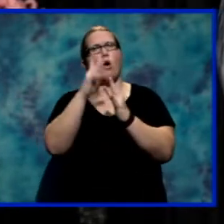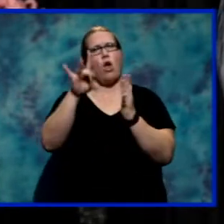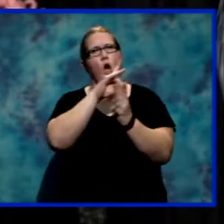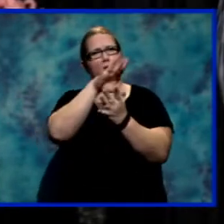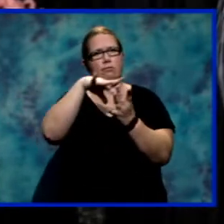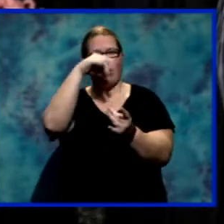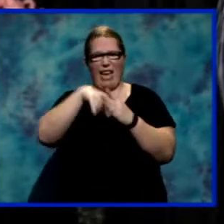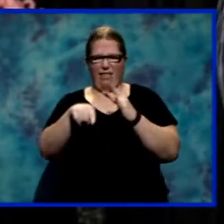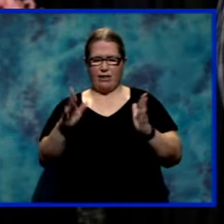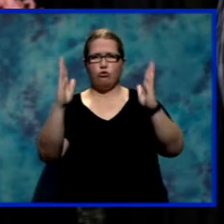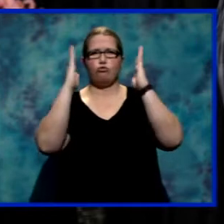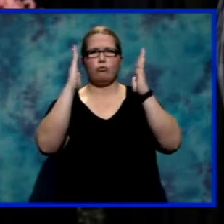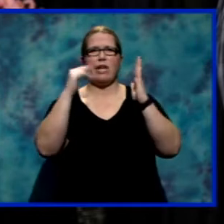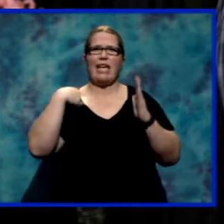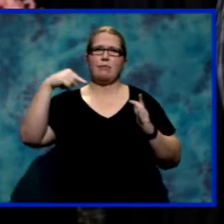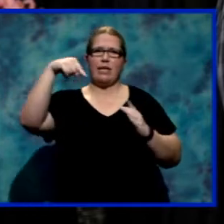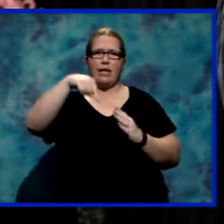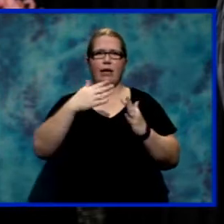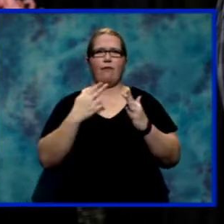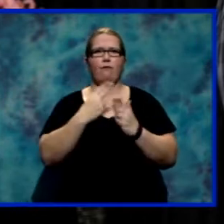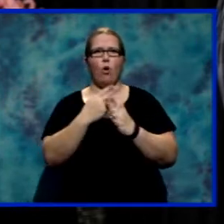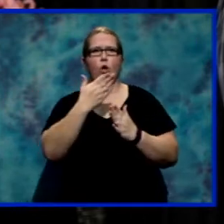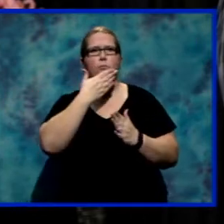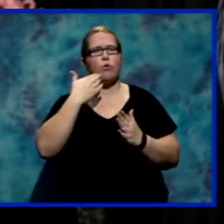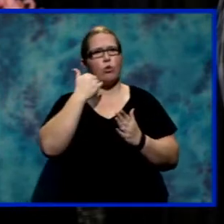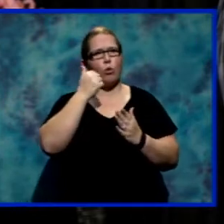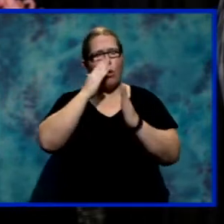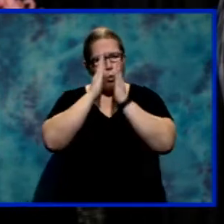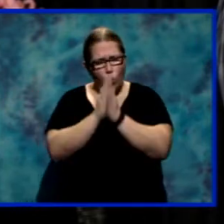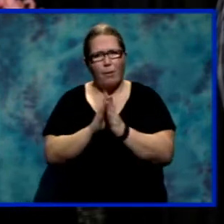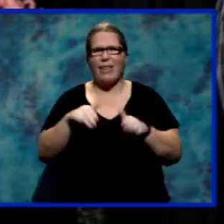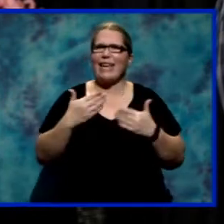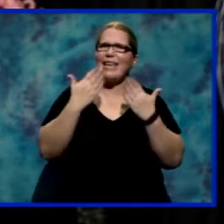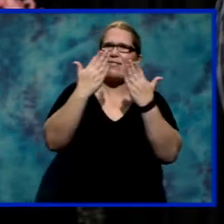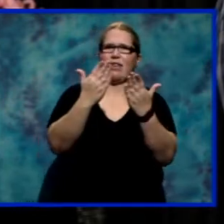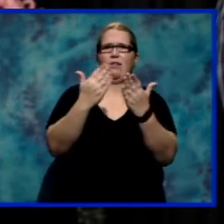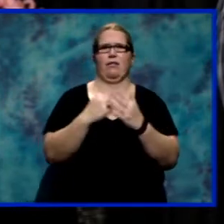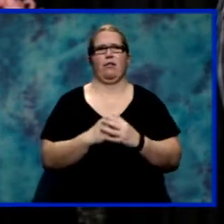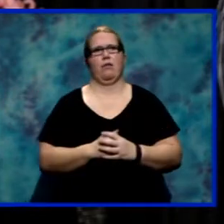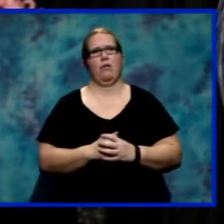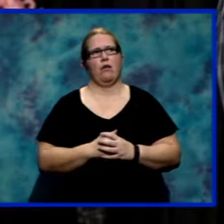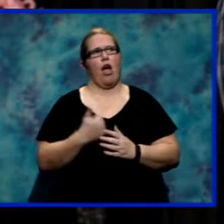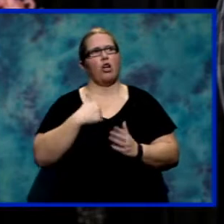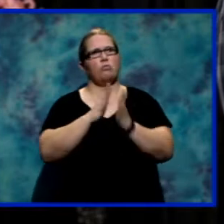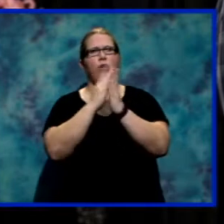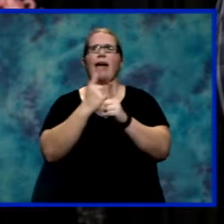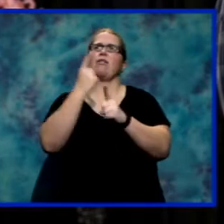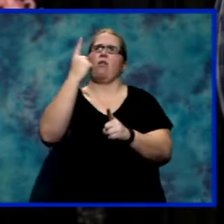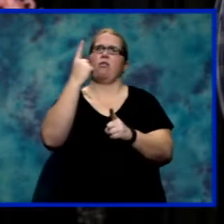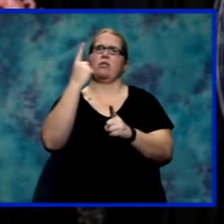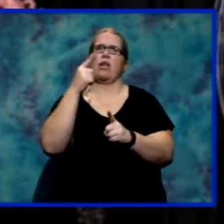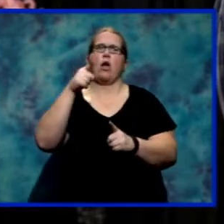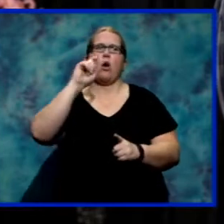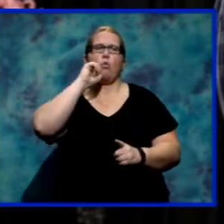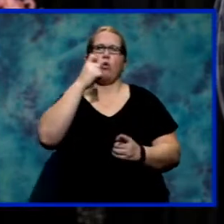Spirit in this room. He's been here through the beautiful worship and the music and the giving. And I just pray, God, that